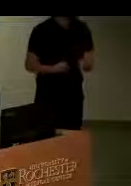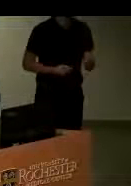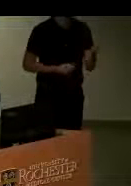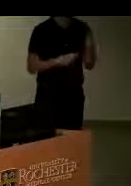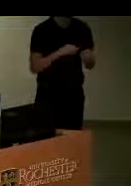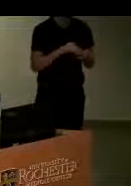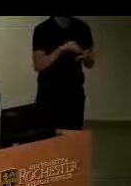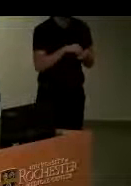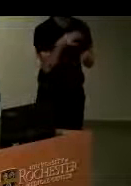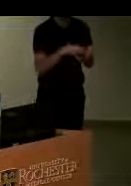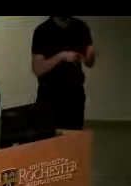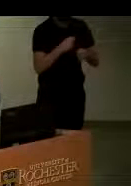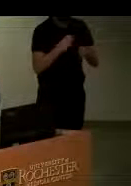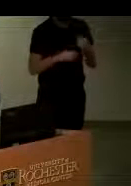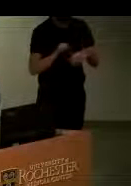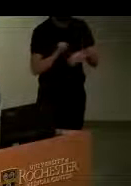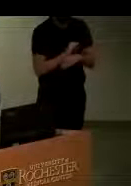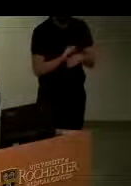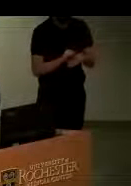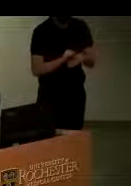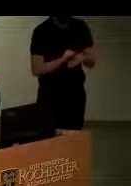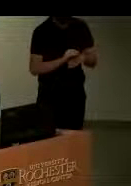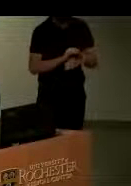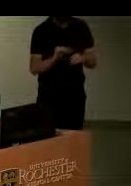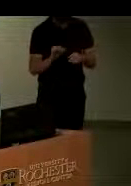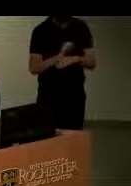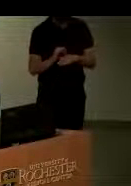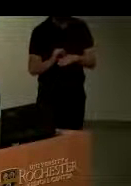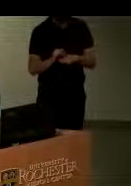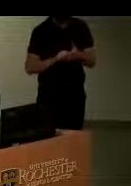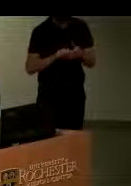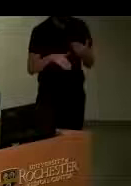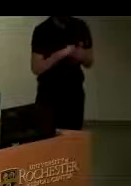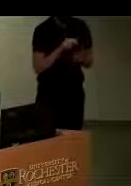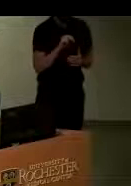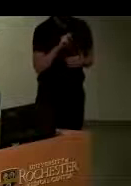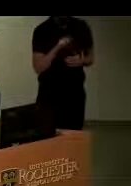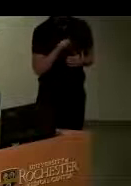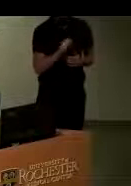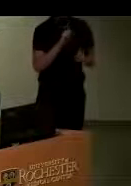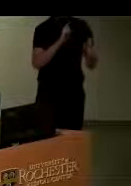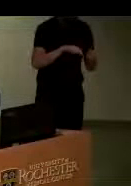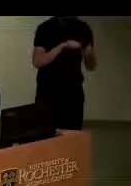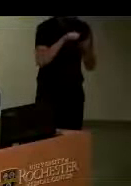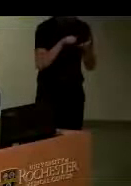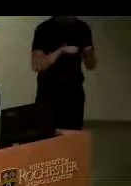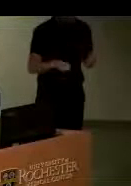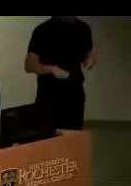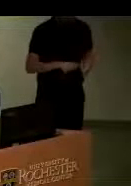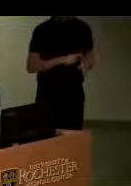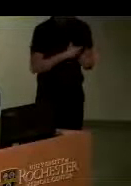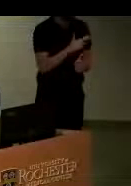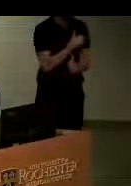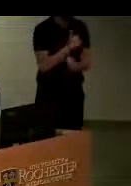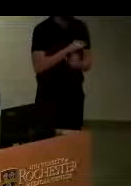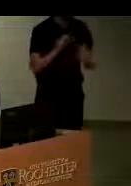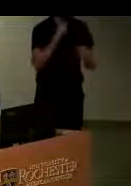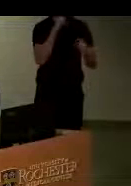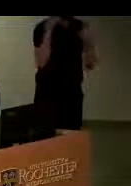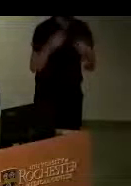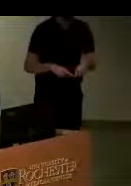students replace an intern. There is no intern. They write all the notes. They write all the orders. We've gotten the hospital to agree to